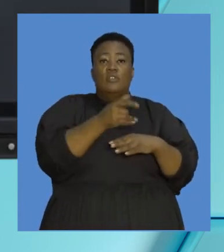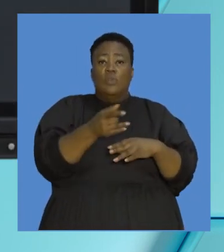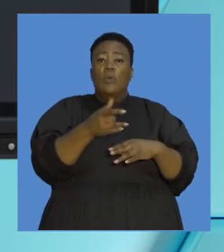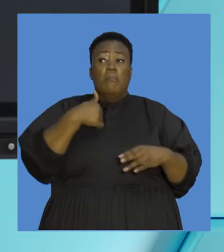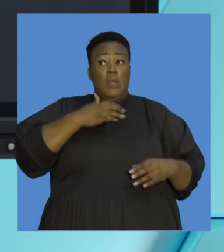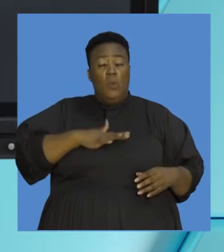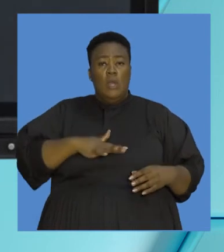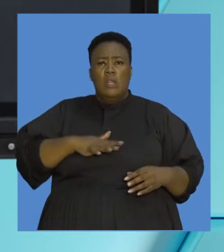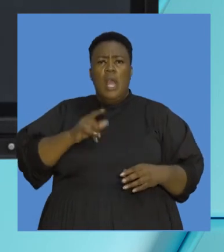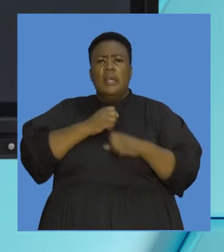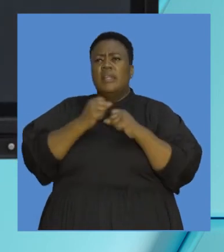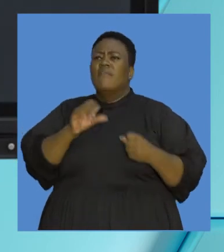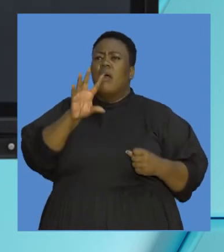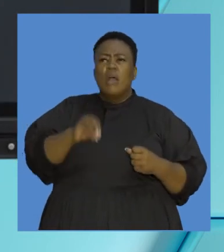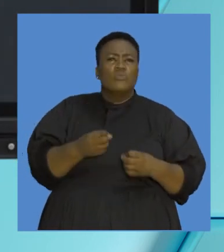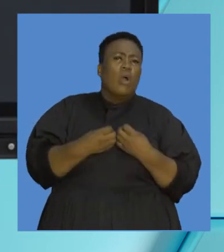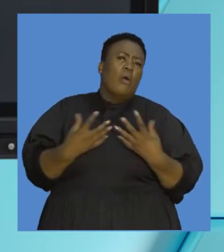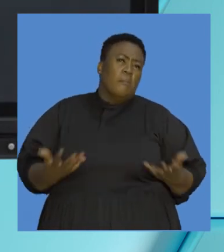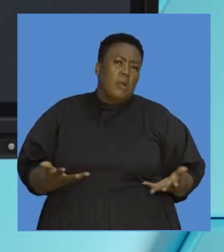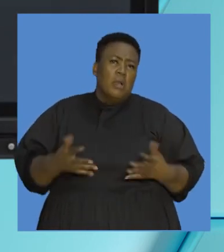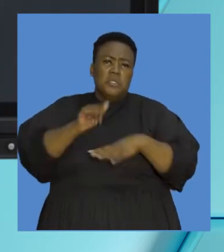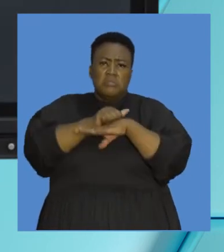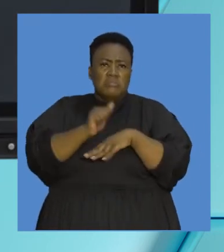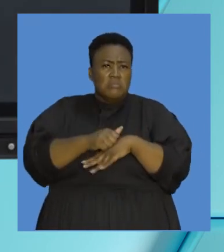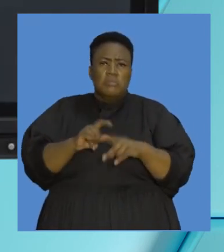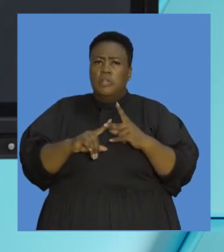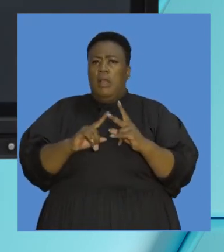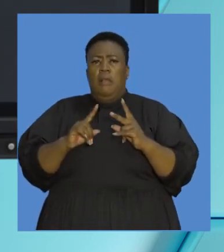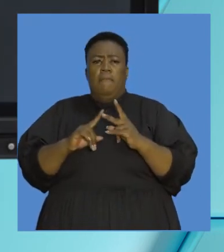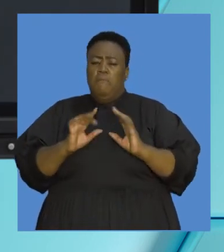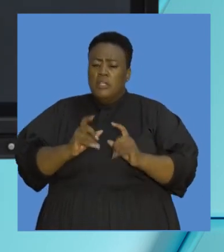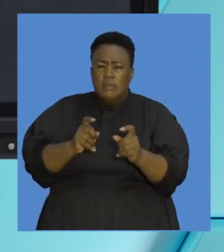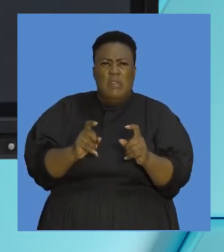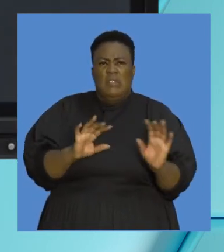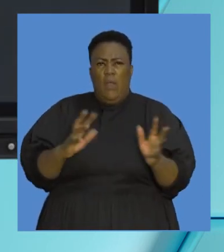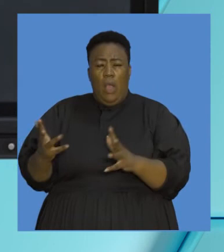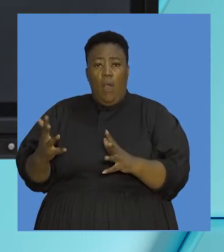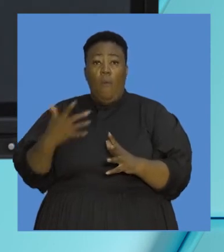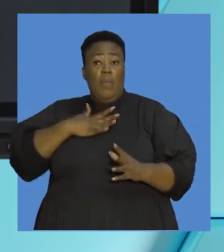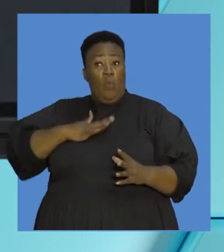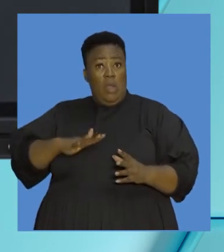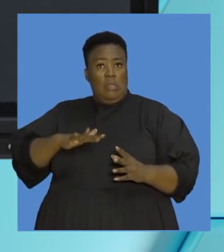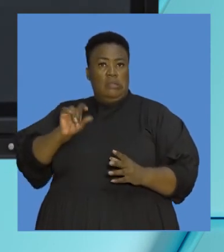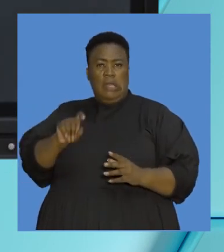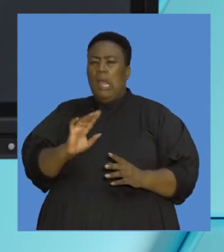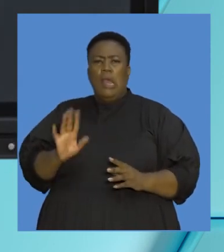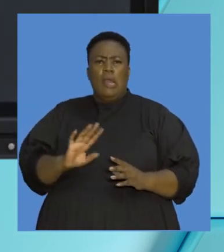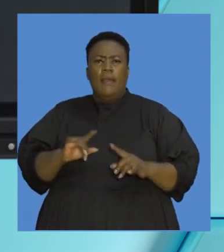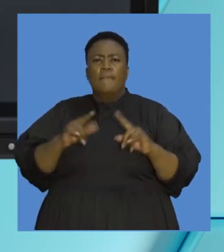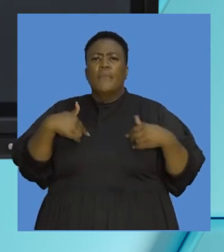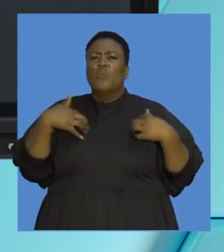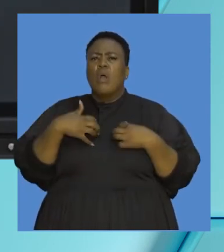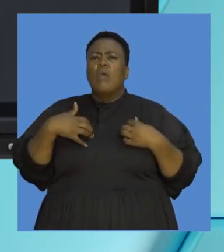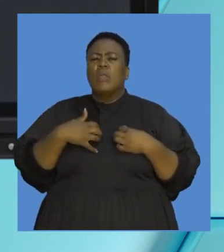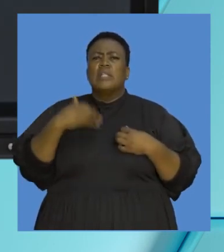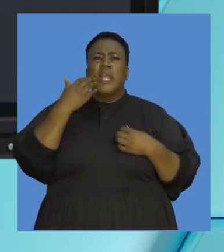that's what I'm looking for. I didn't tell you how much bigger it was. I didn't tell you how big the acceleration is. That's not what I'm worried